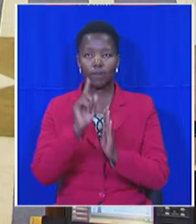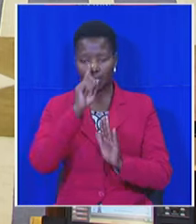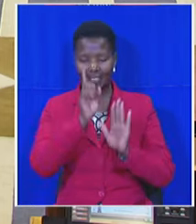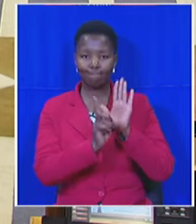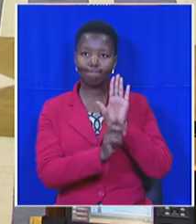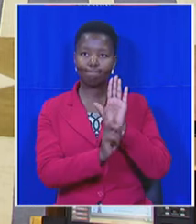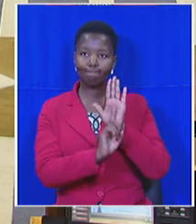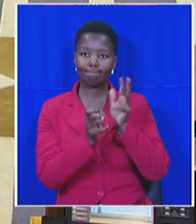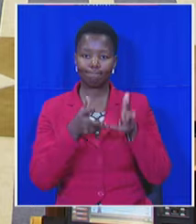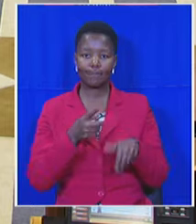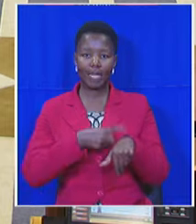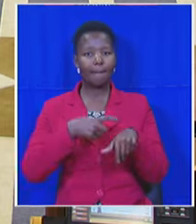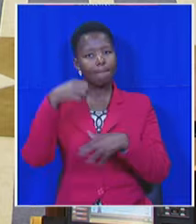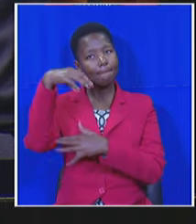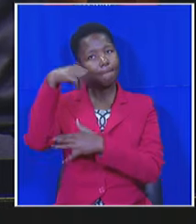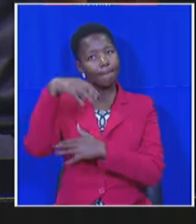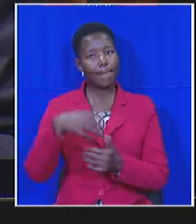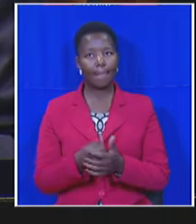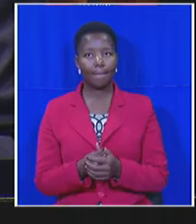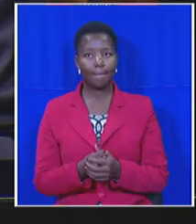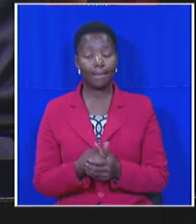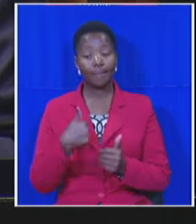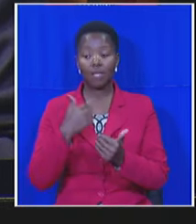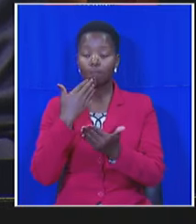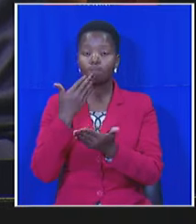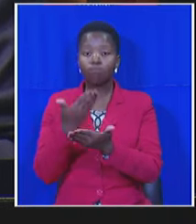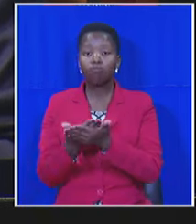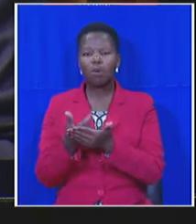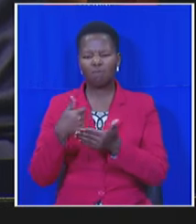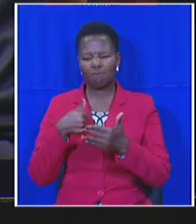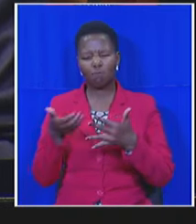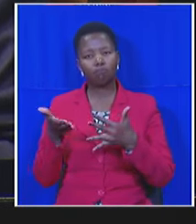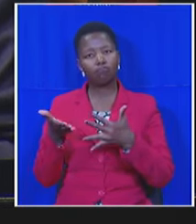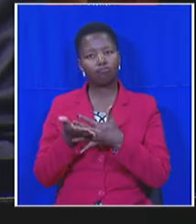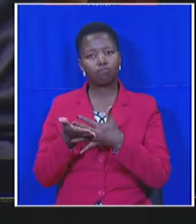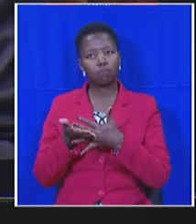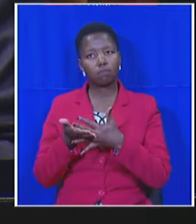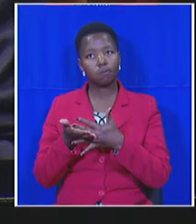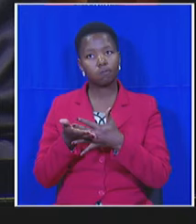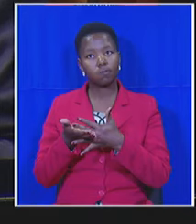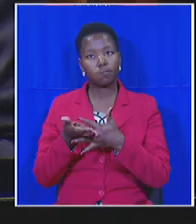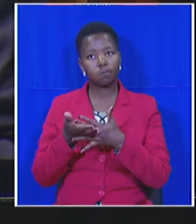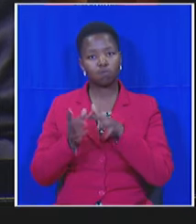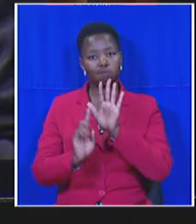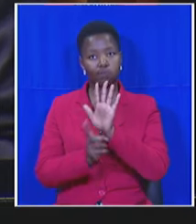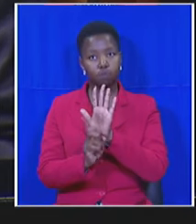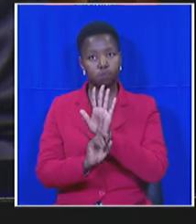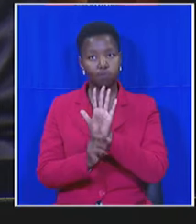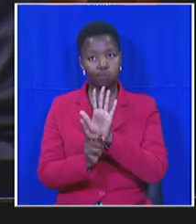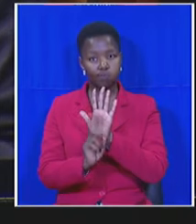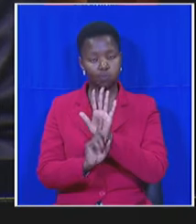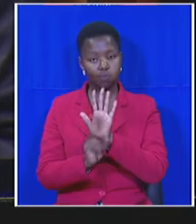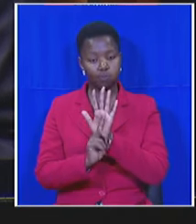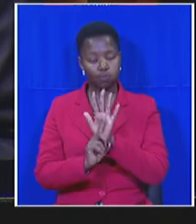division. Thank you. Okay. A division having been called, we'll now ring the bells